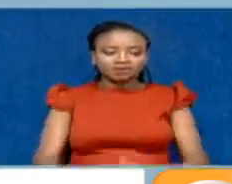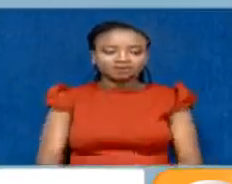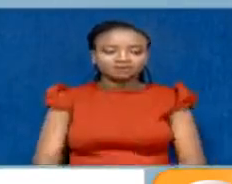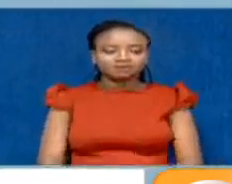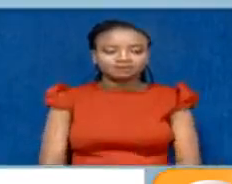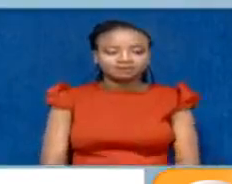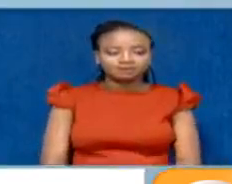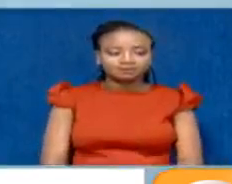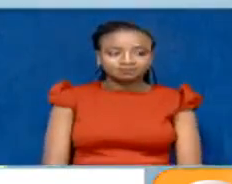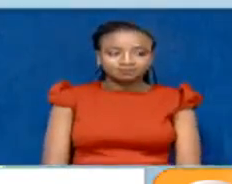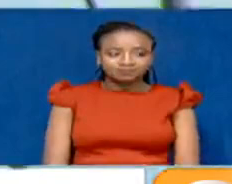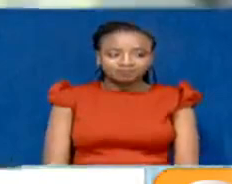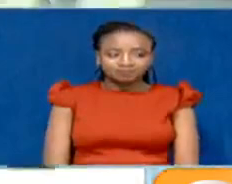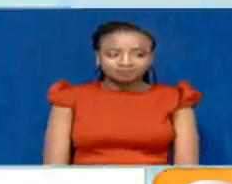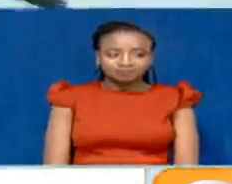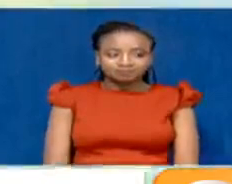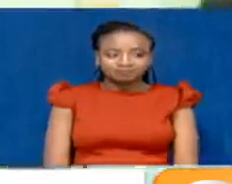Nations.